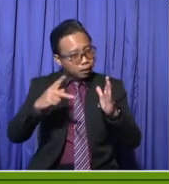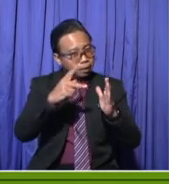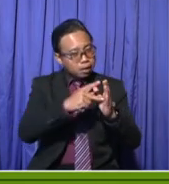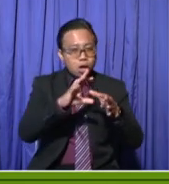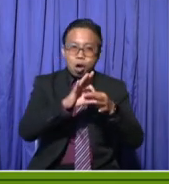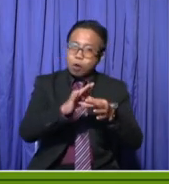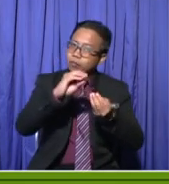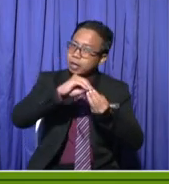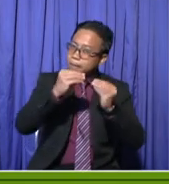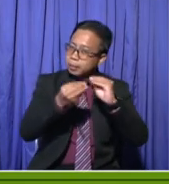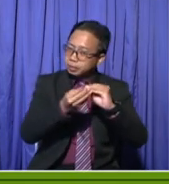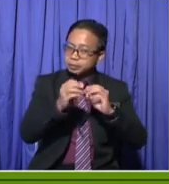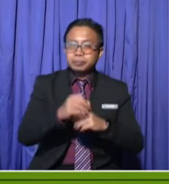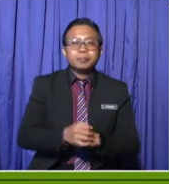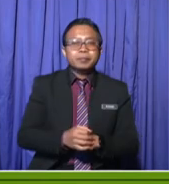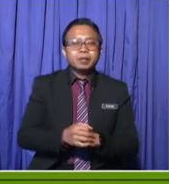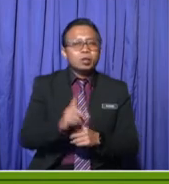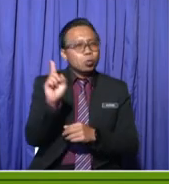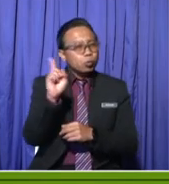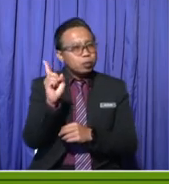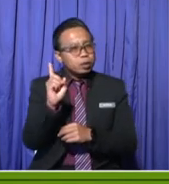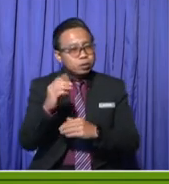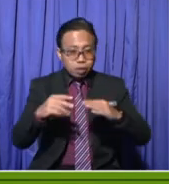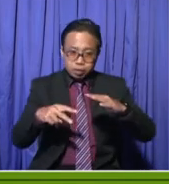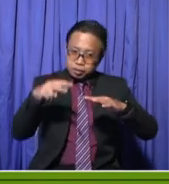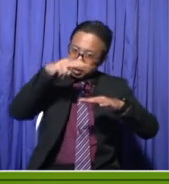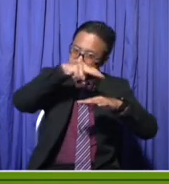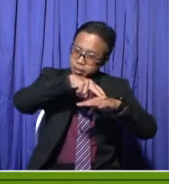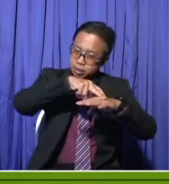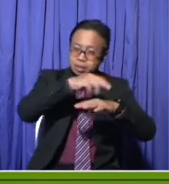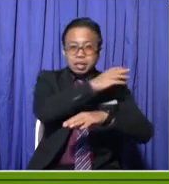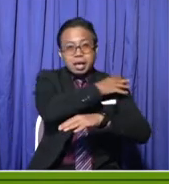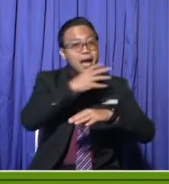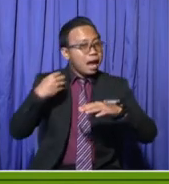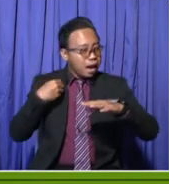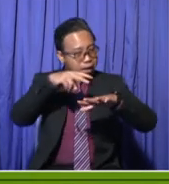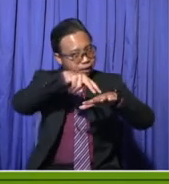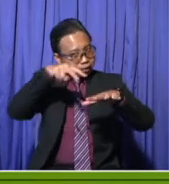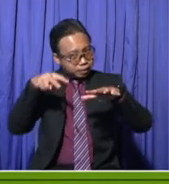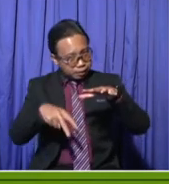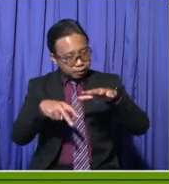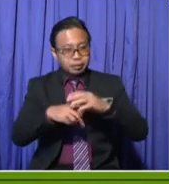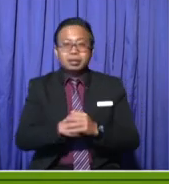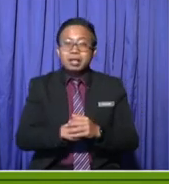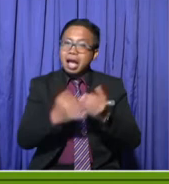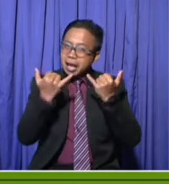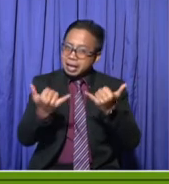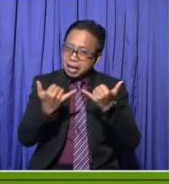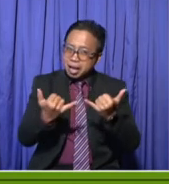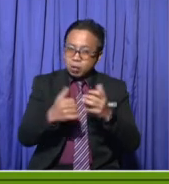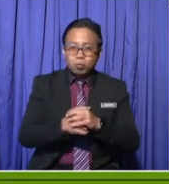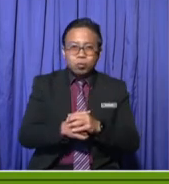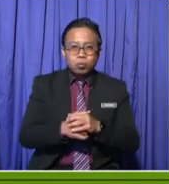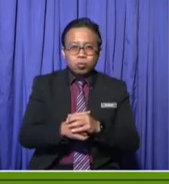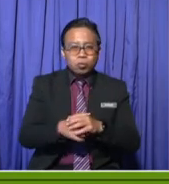of numbers, which is ascending and descending. Now, can